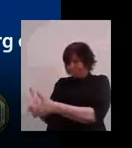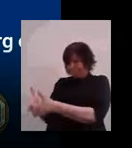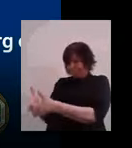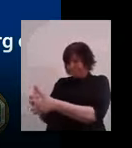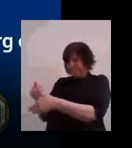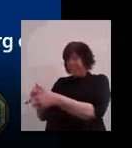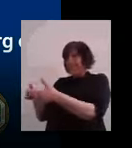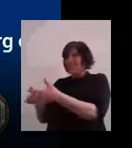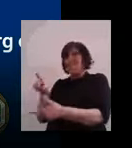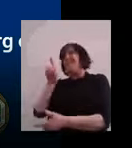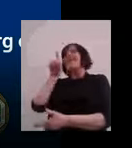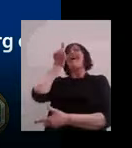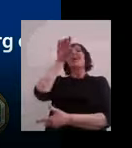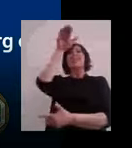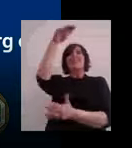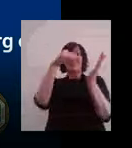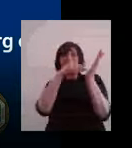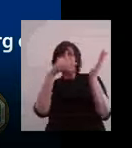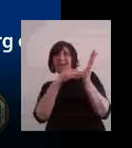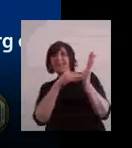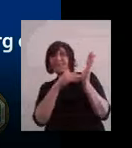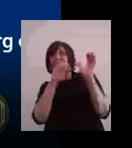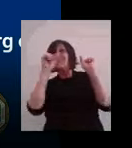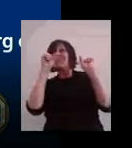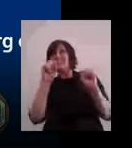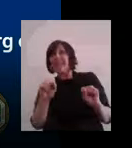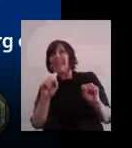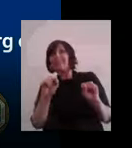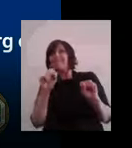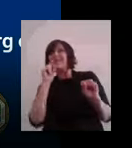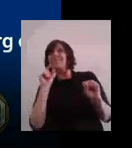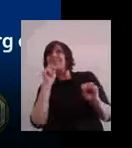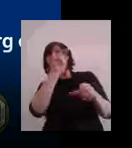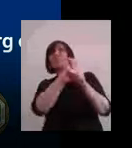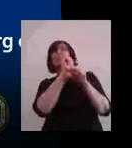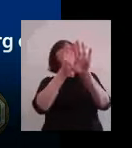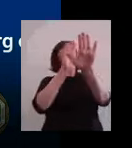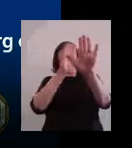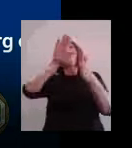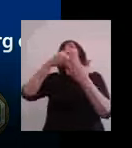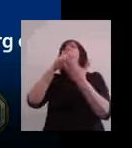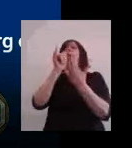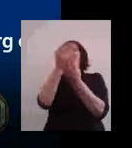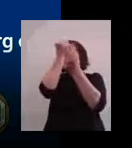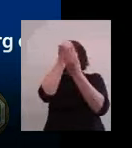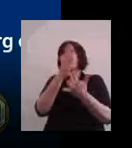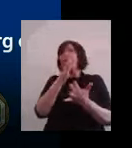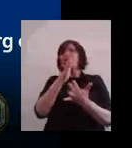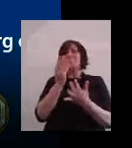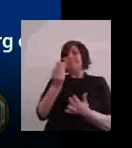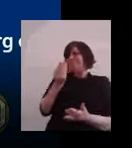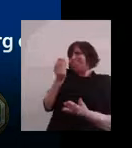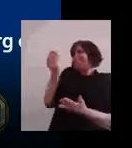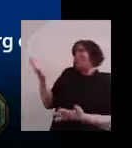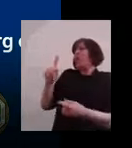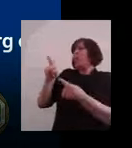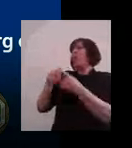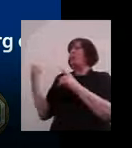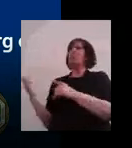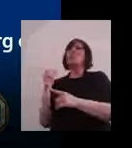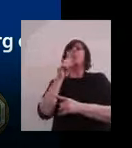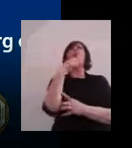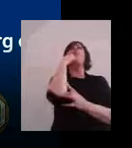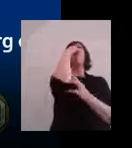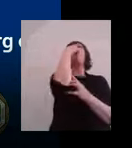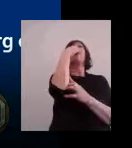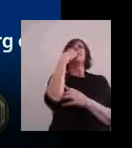So they'll get all that information when they have their specimen collection. And so if they receive a negative test,